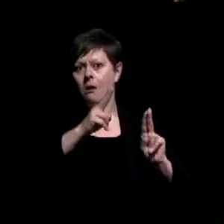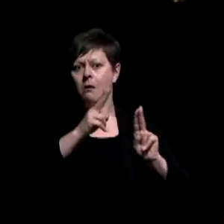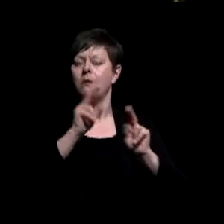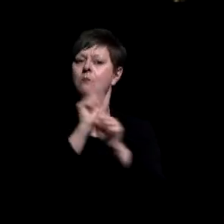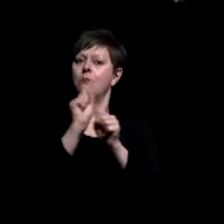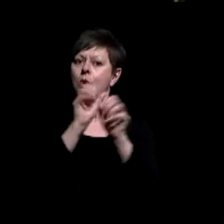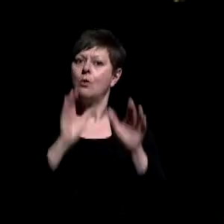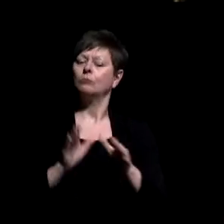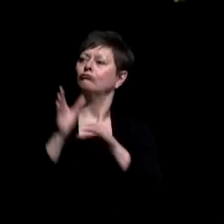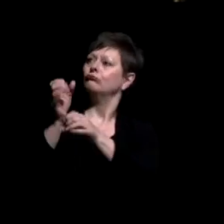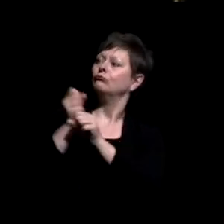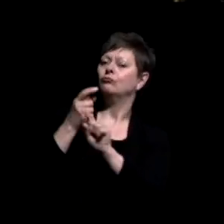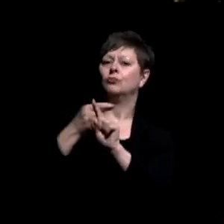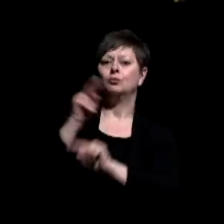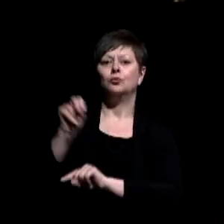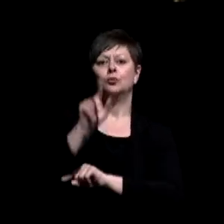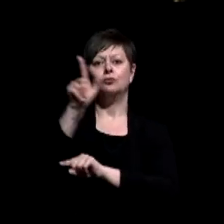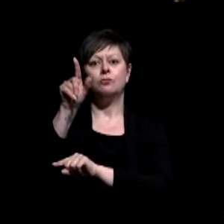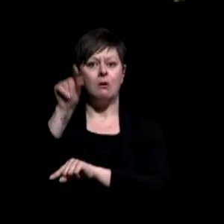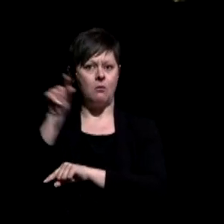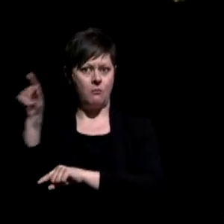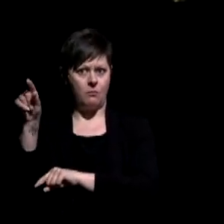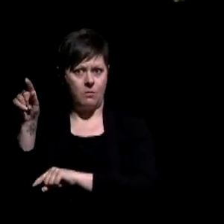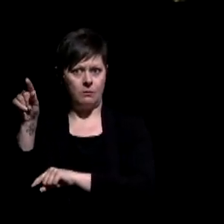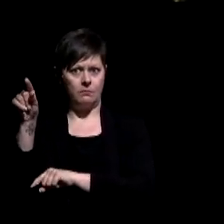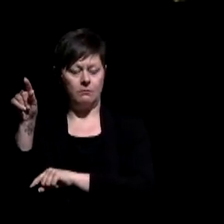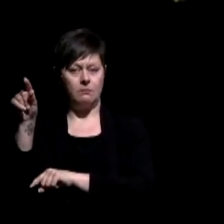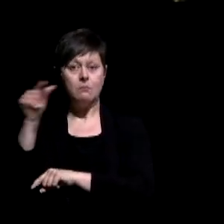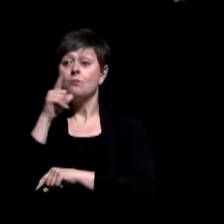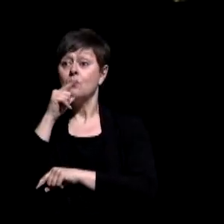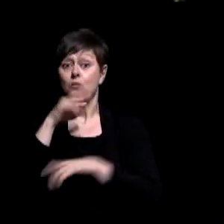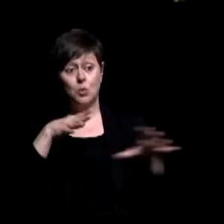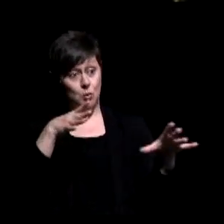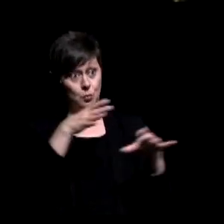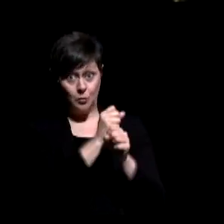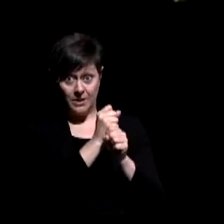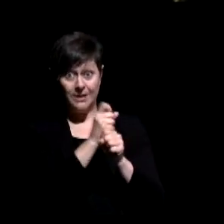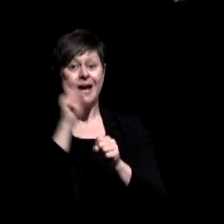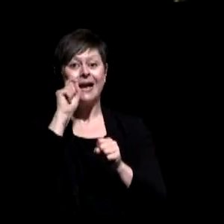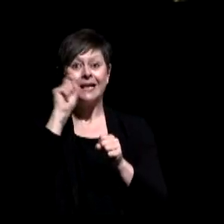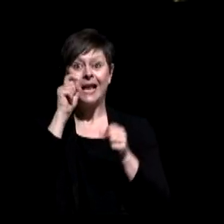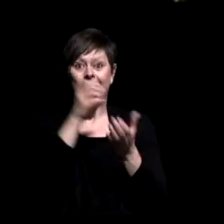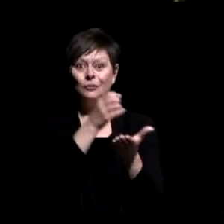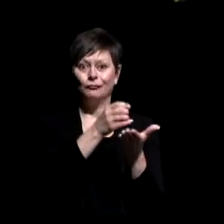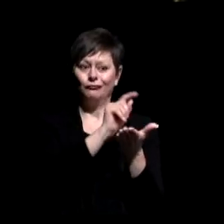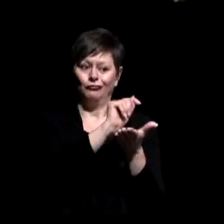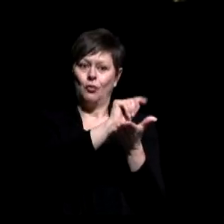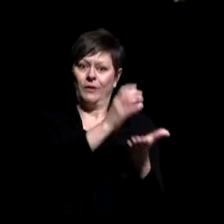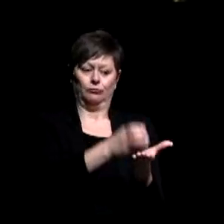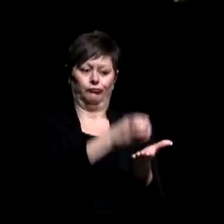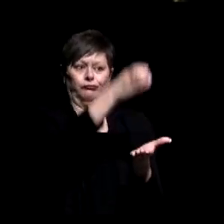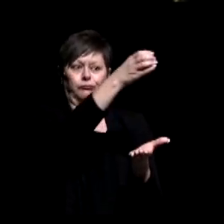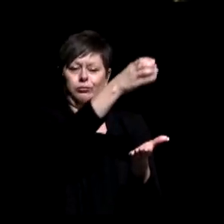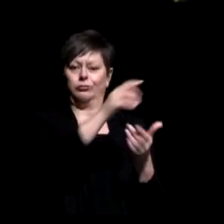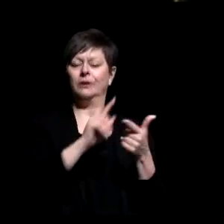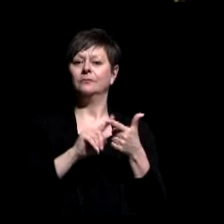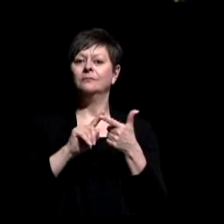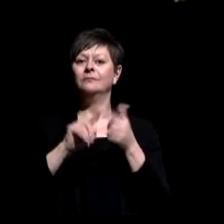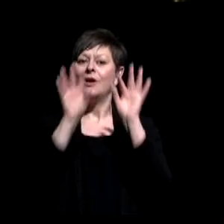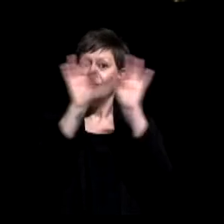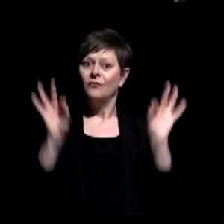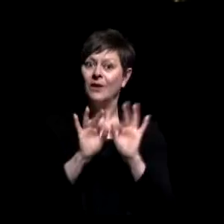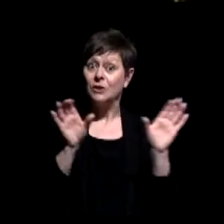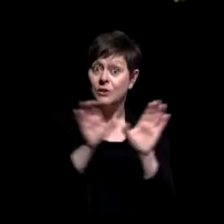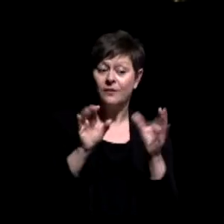of Newfoundland and Labrador. Award recipients will receive a glass trophy, a framed certificate, and a gift